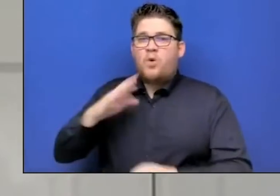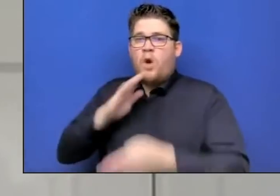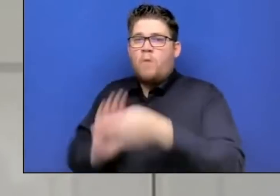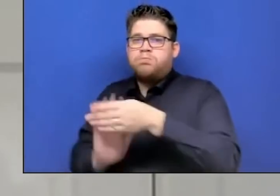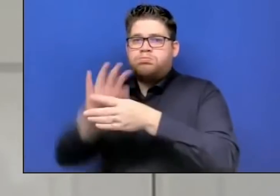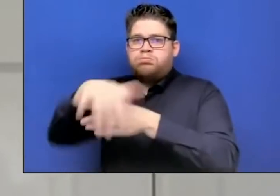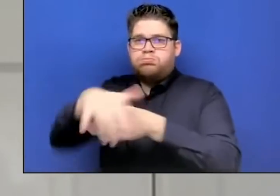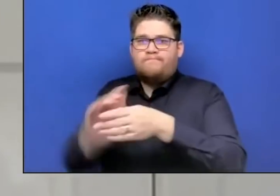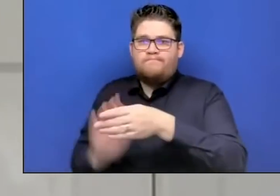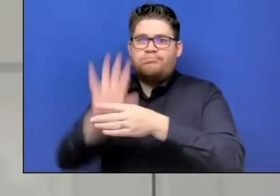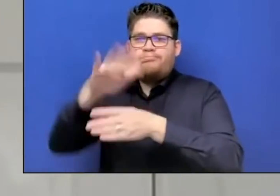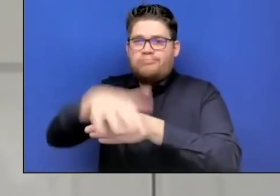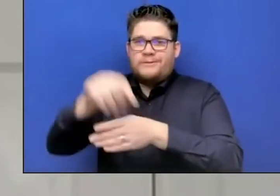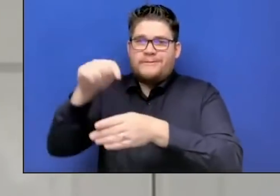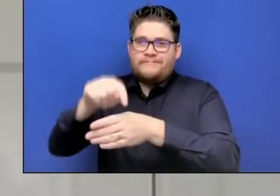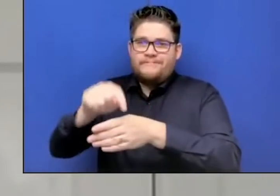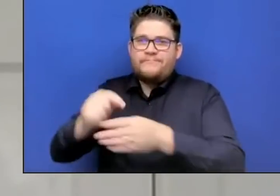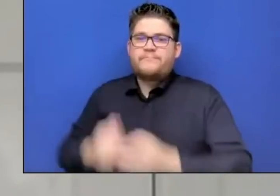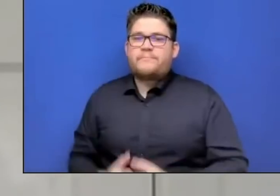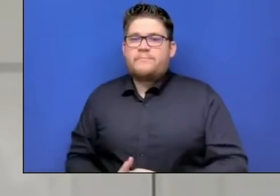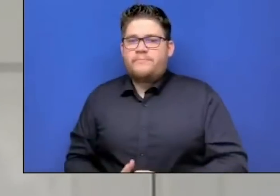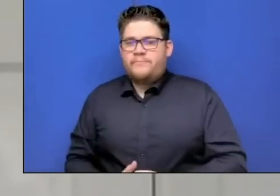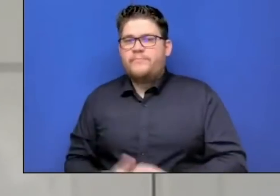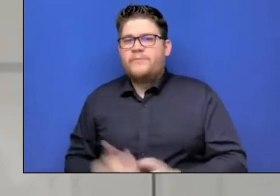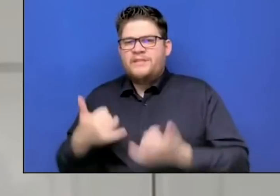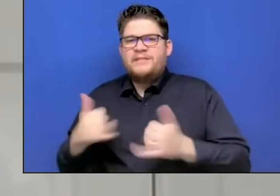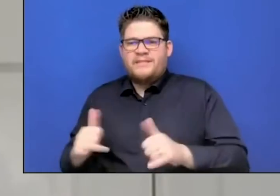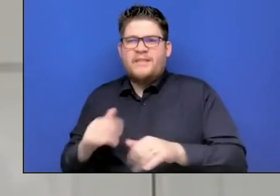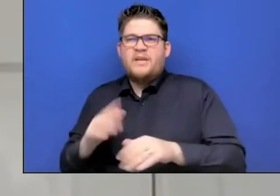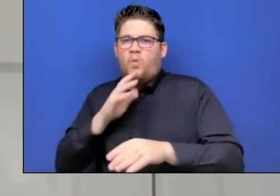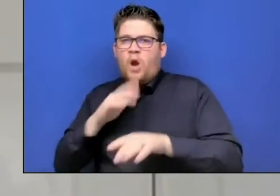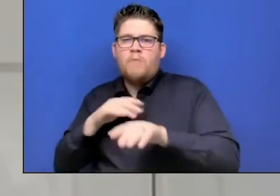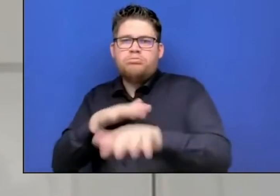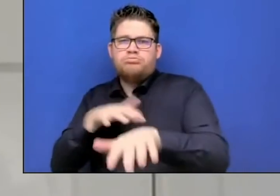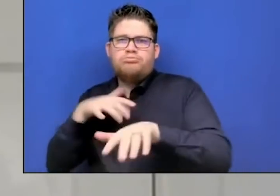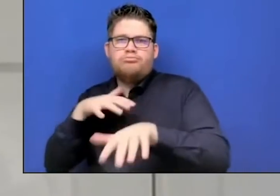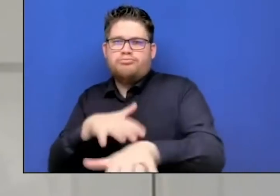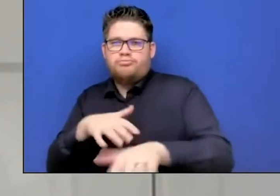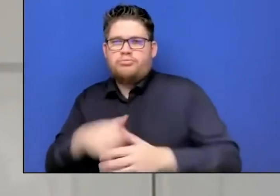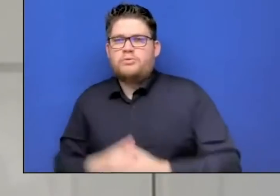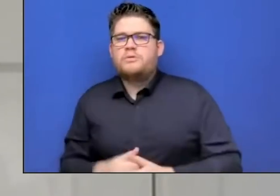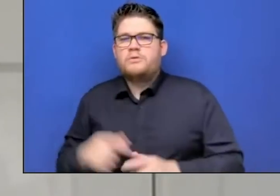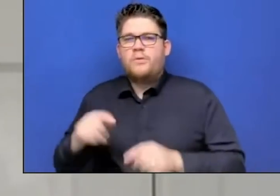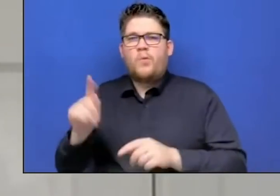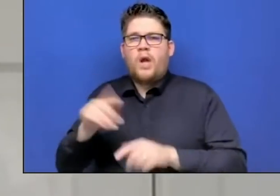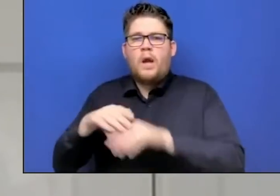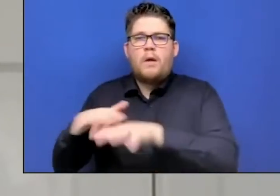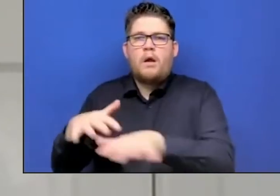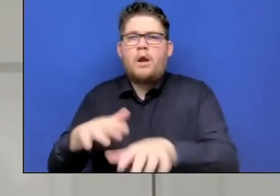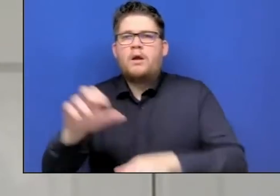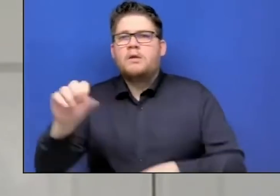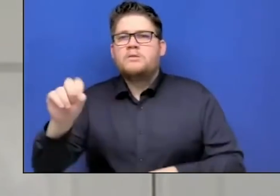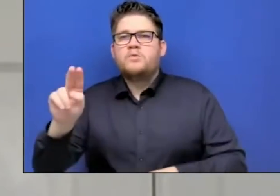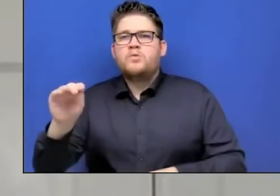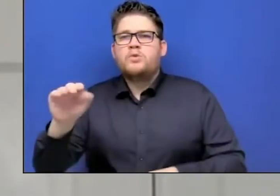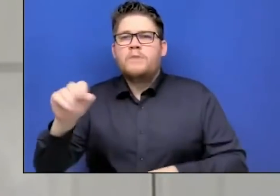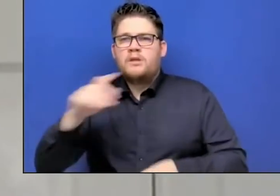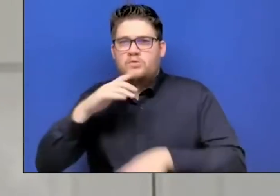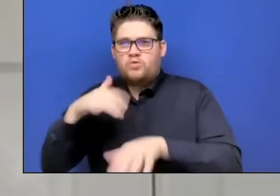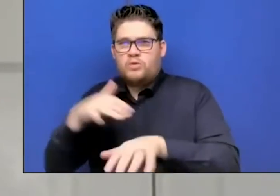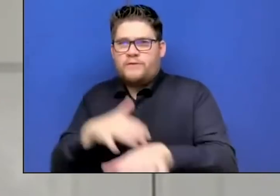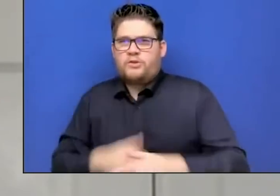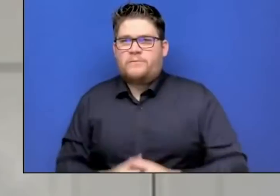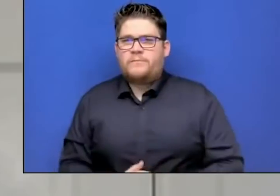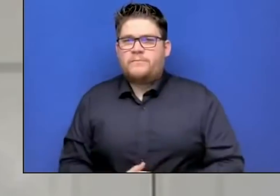that floodwater, is expected to continue through the day in the Sumas Riverside today. And it's expected that could provide